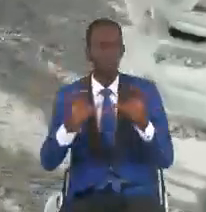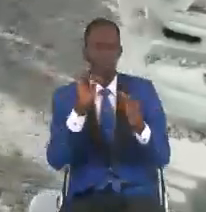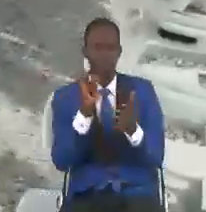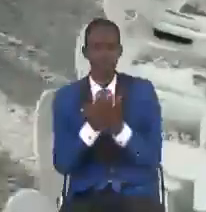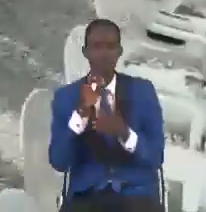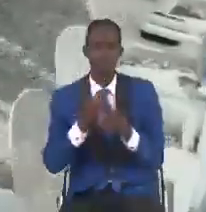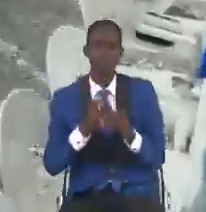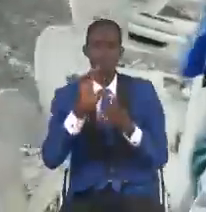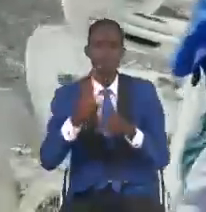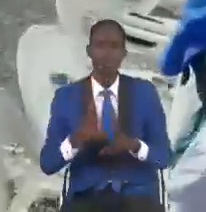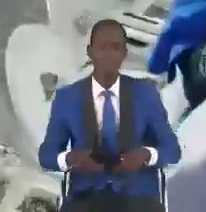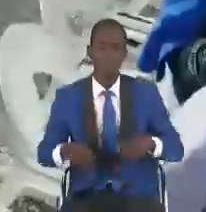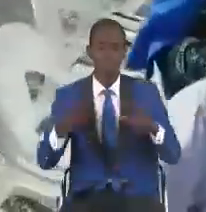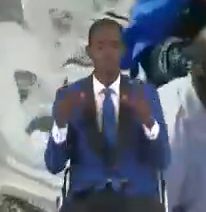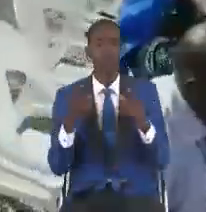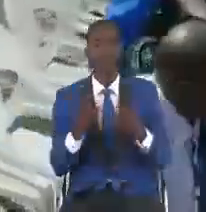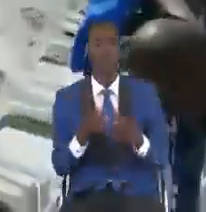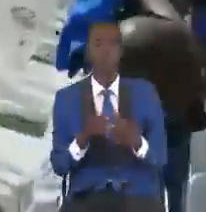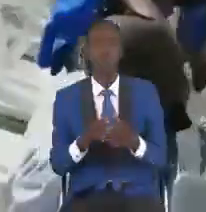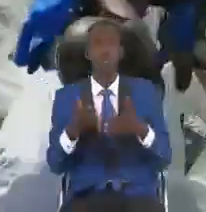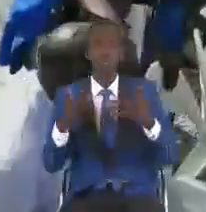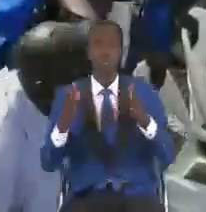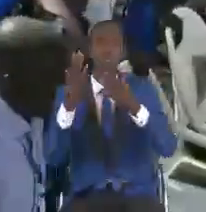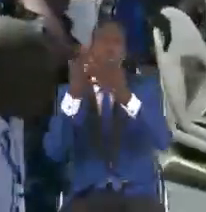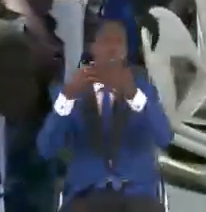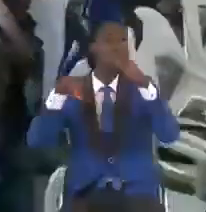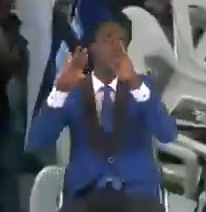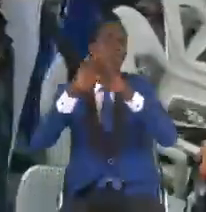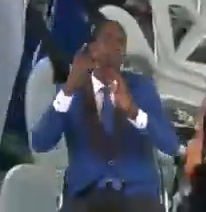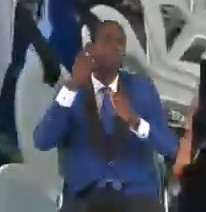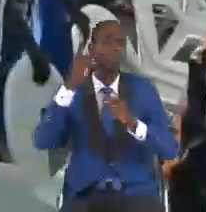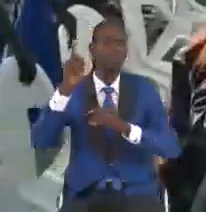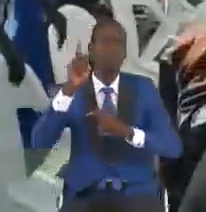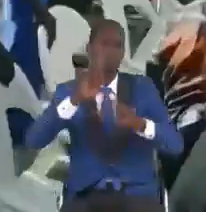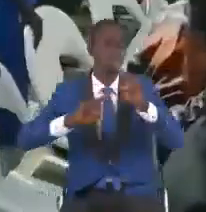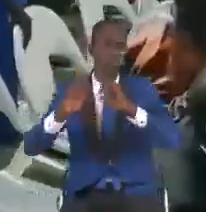life. Let everyone hear you.